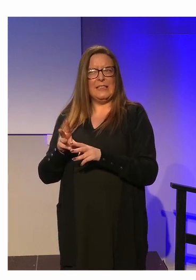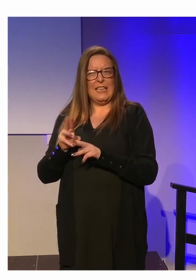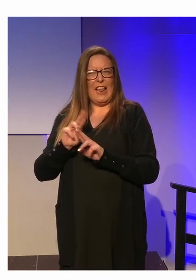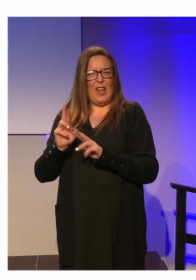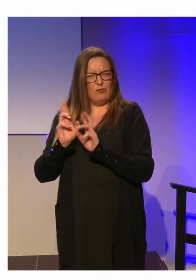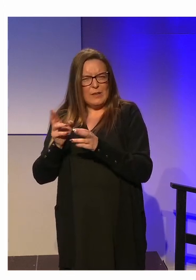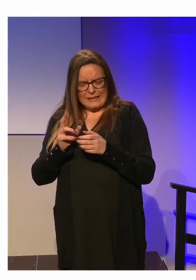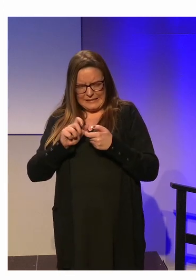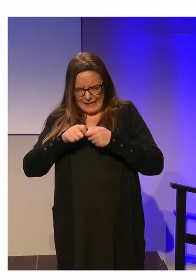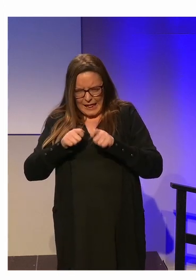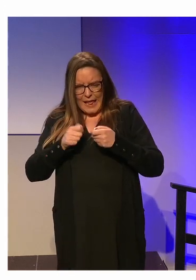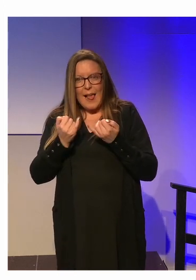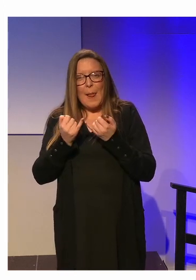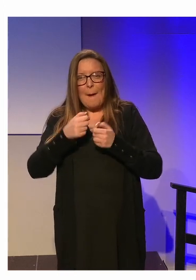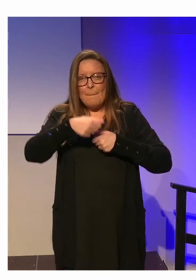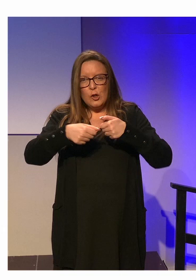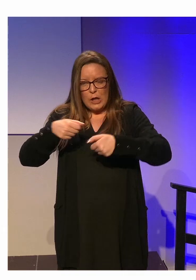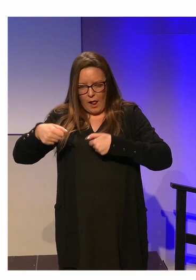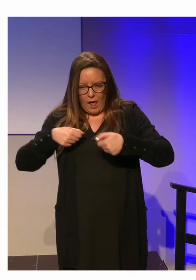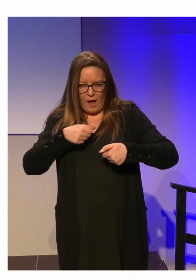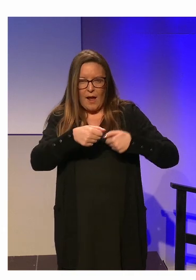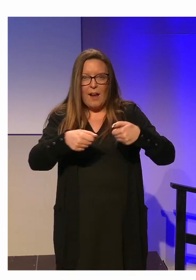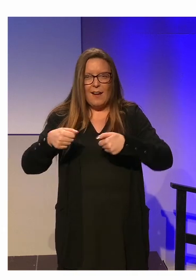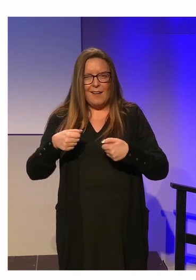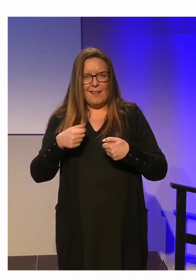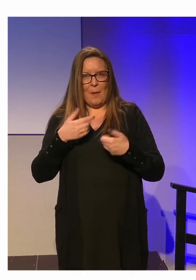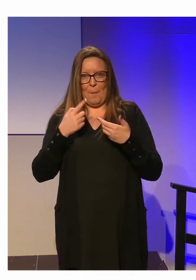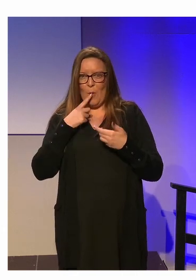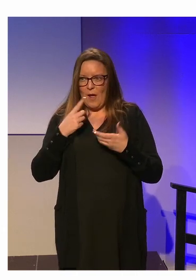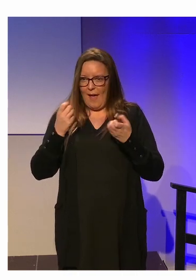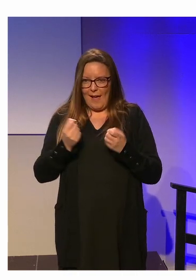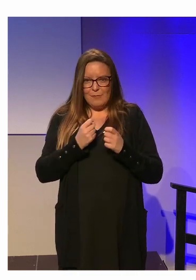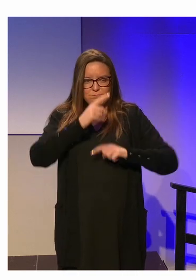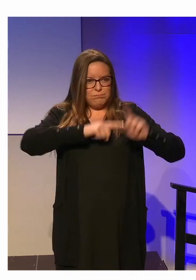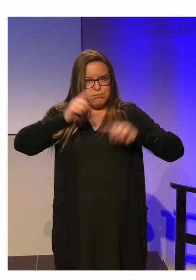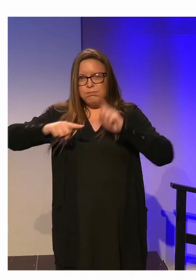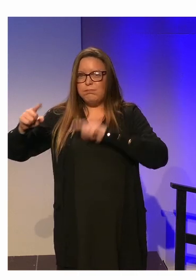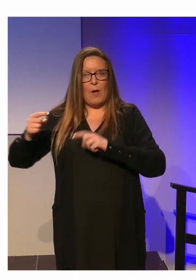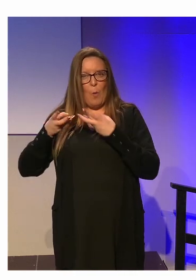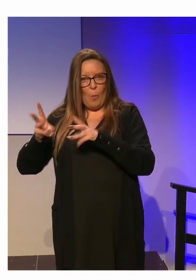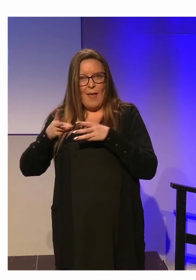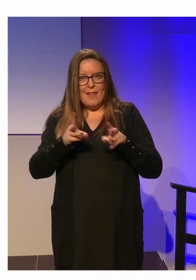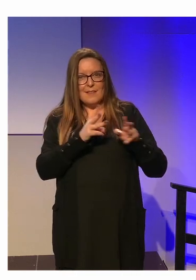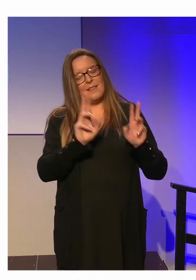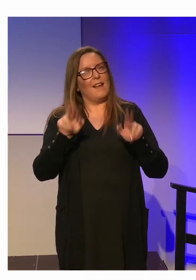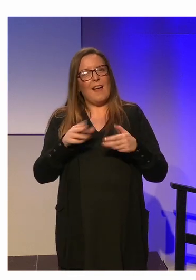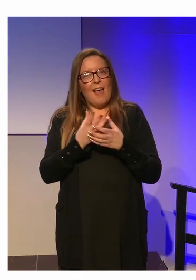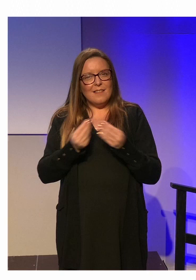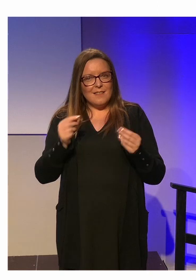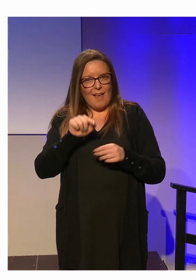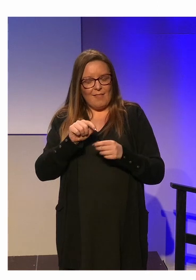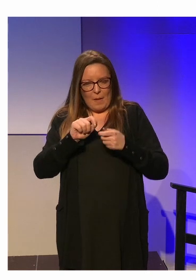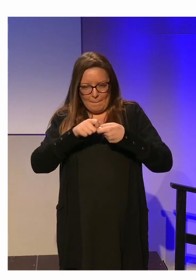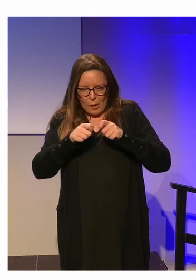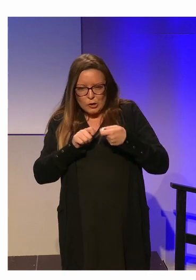like a puzzle with pieces. No, there are an infinite number of ways. So imagine if you said, we